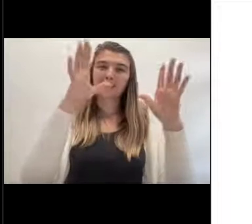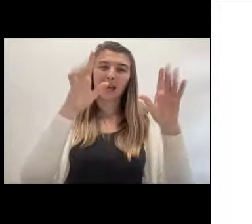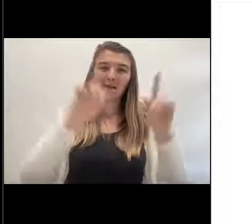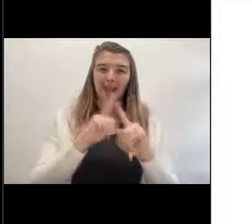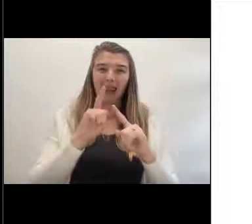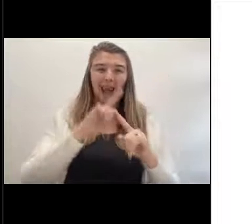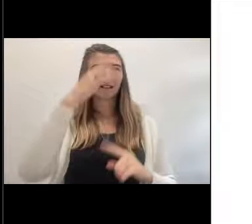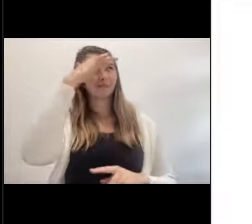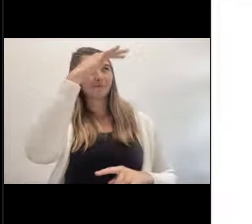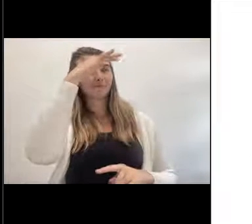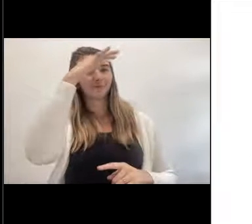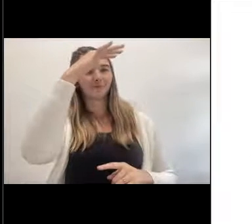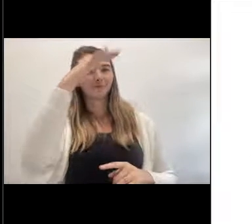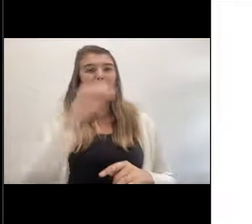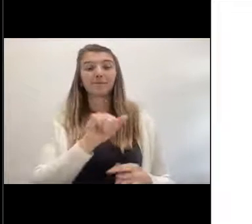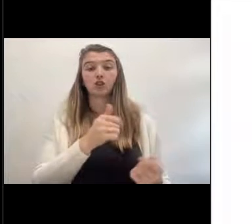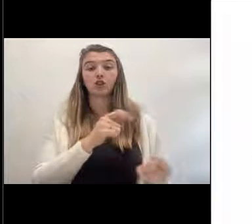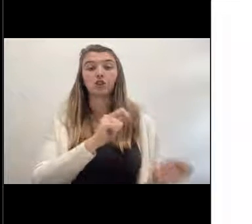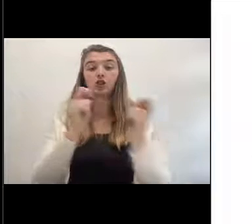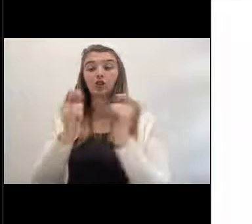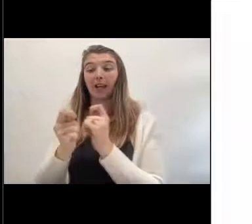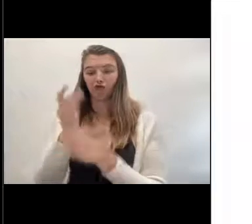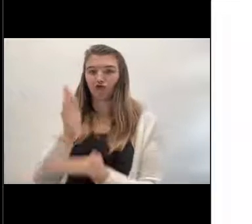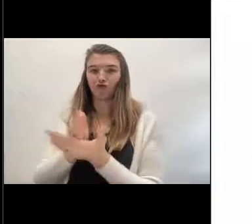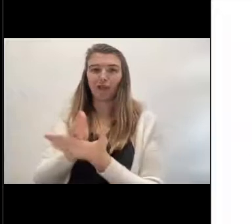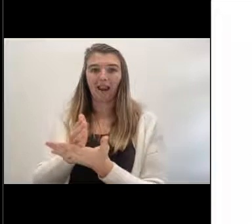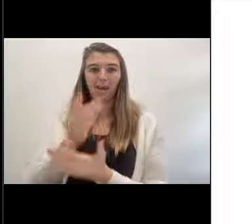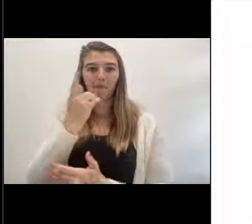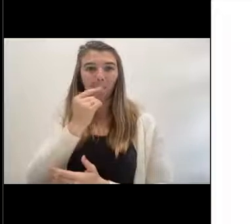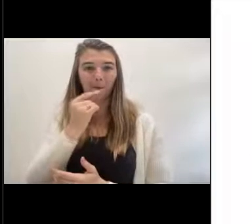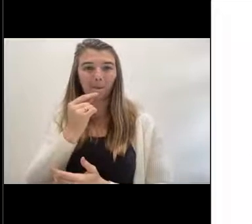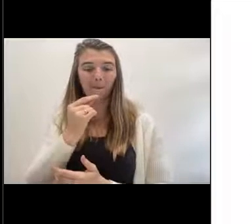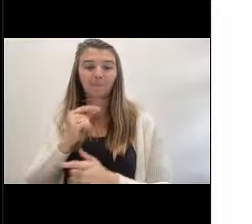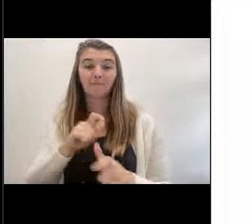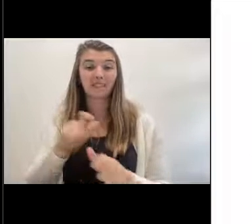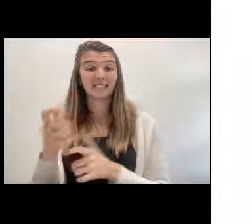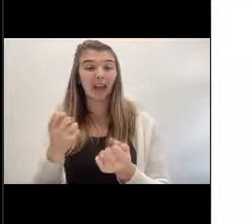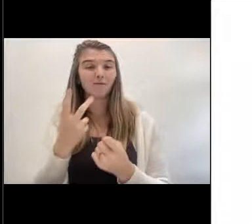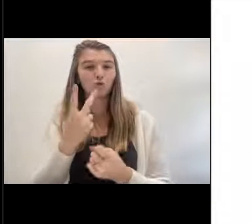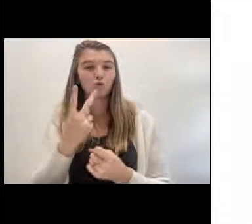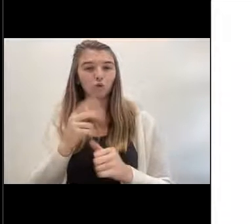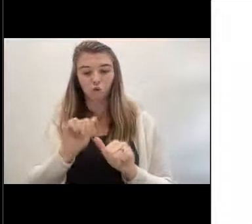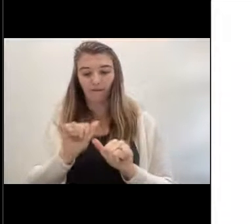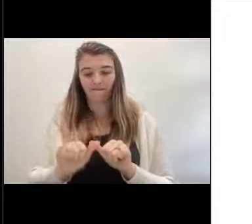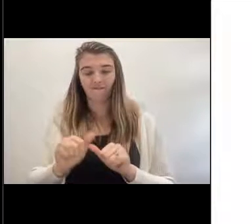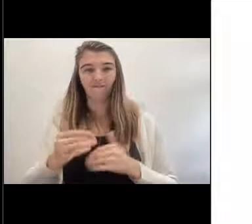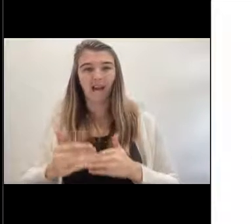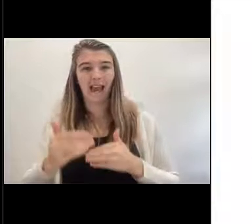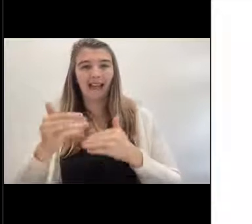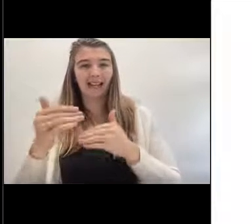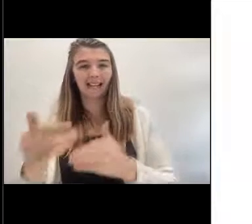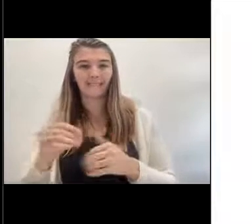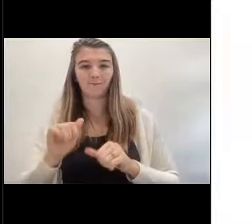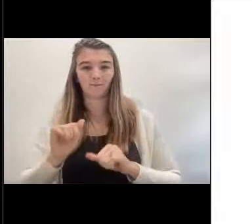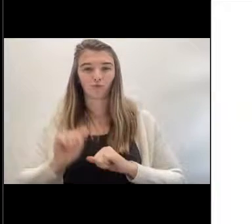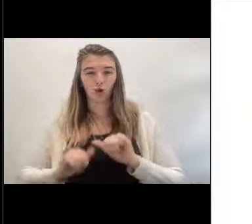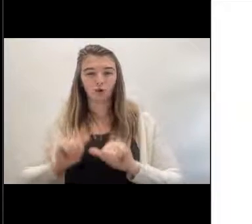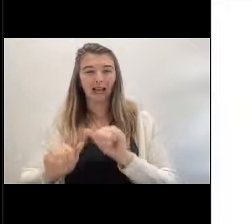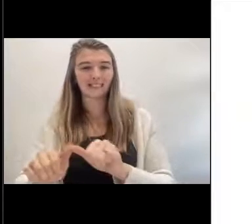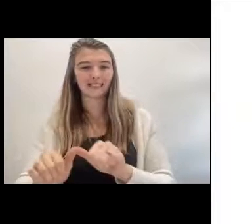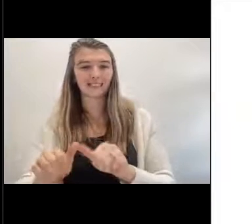Well, as I said, we still have a two-phase process. So if we look at the first phase, which is polyethylene terephthalate